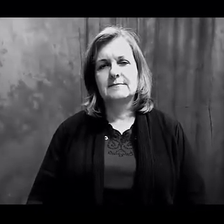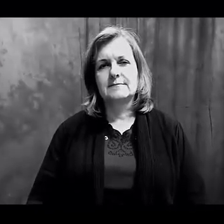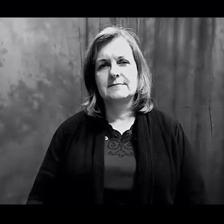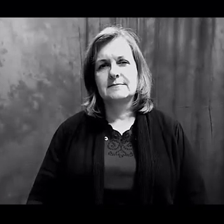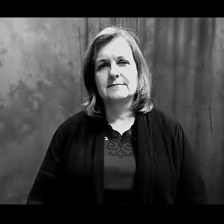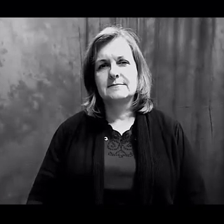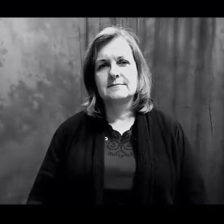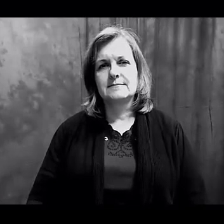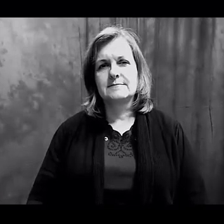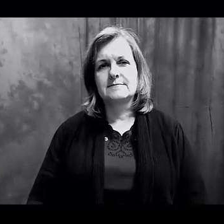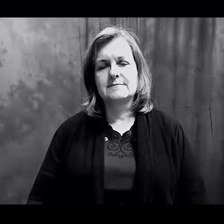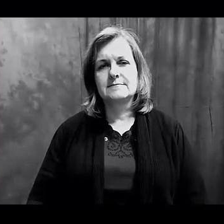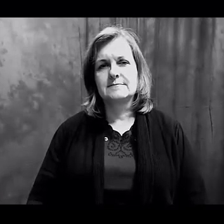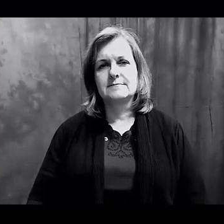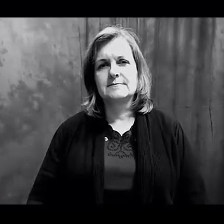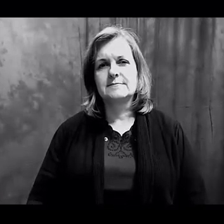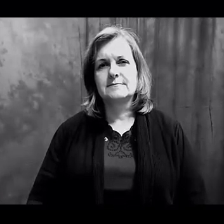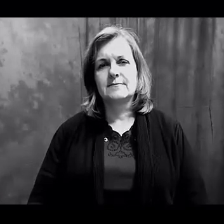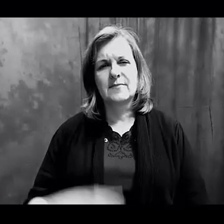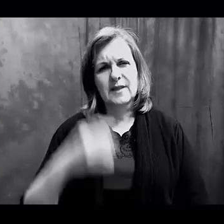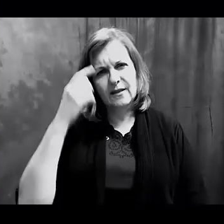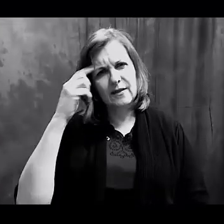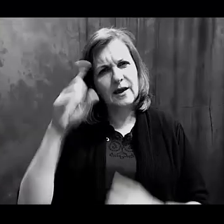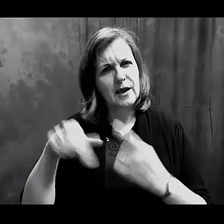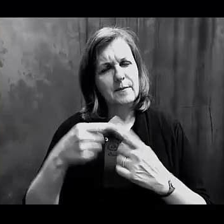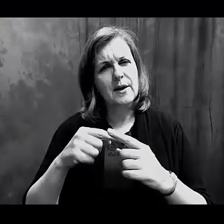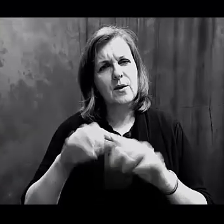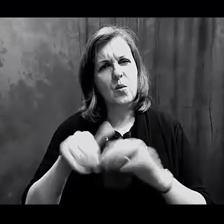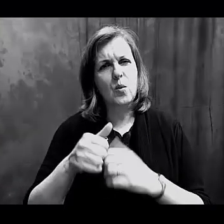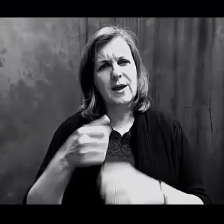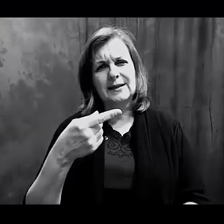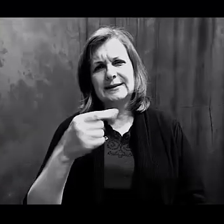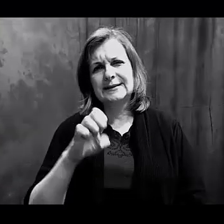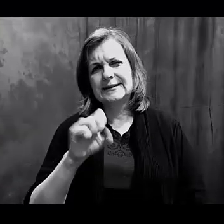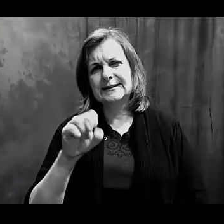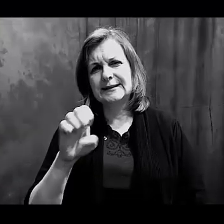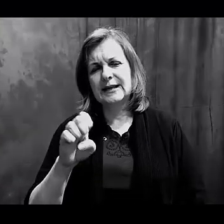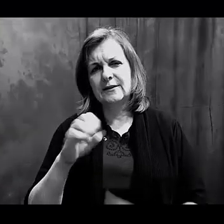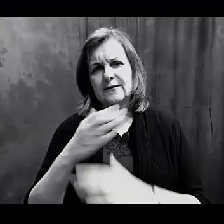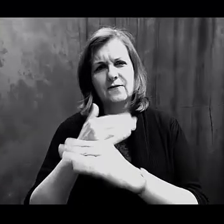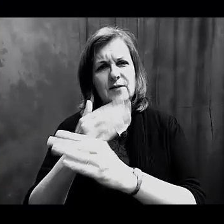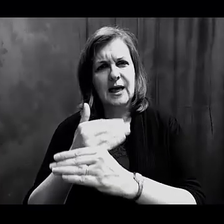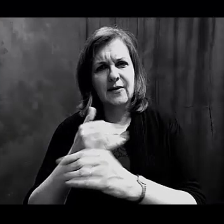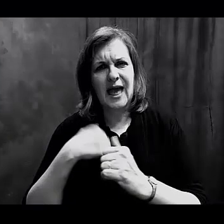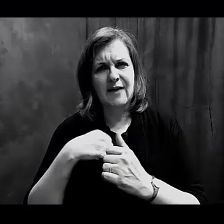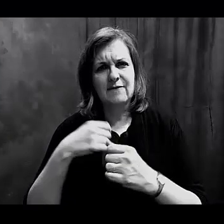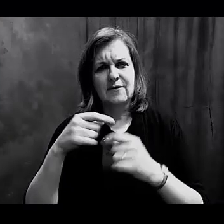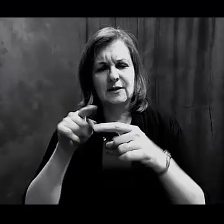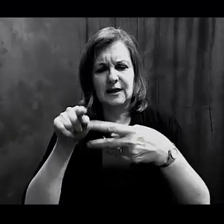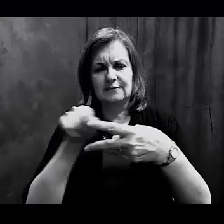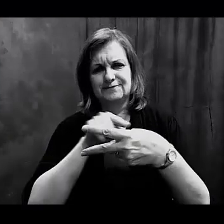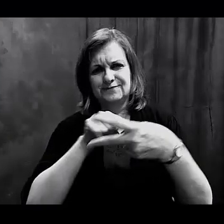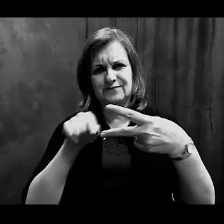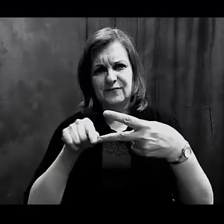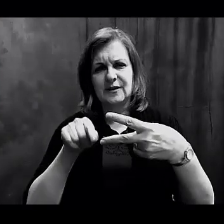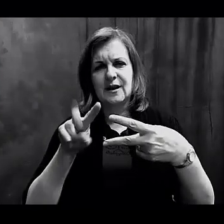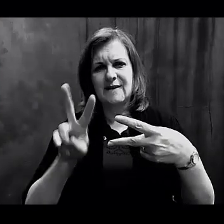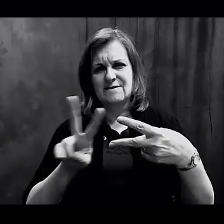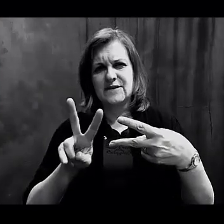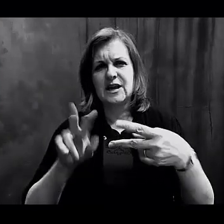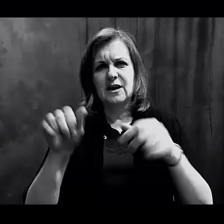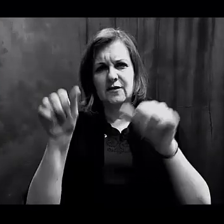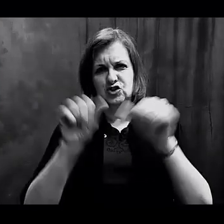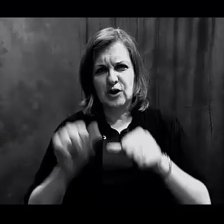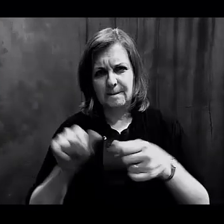Right? Think about when geese fly in a V formation. Why do they do this? Do you